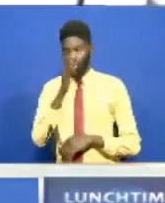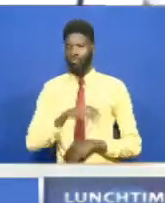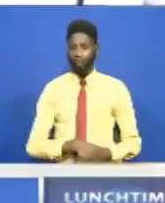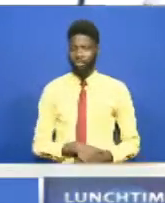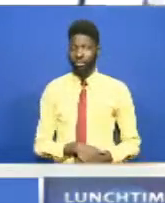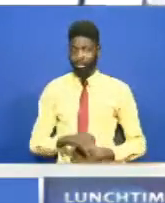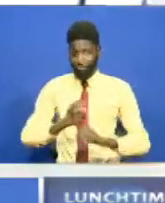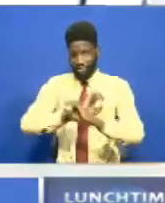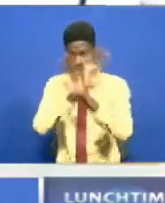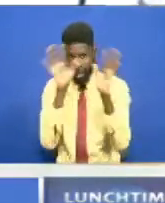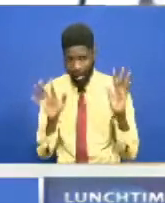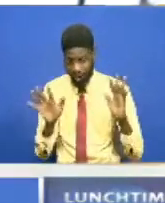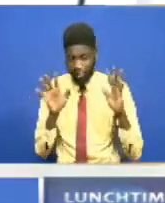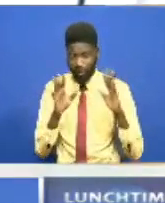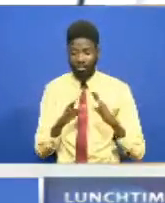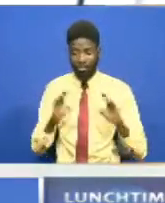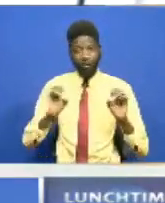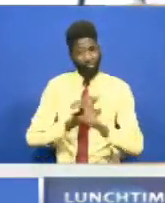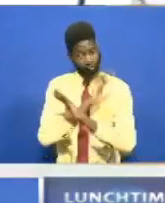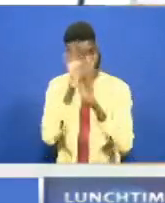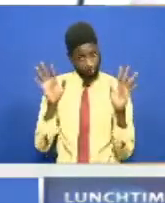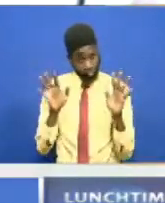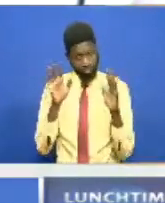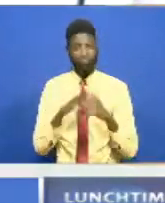Sina namna hiyo? Sina namna hiyo?